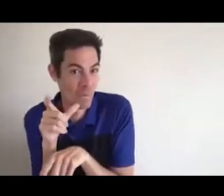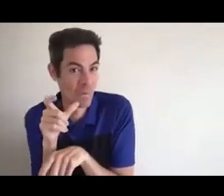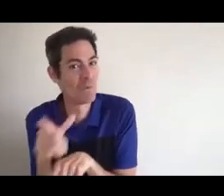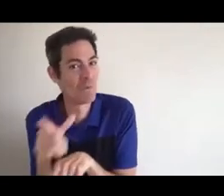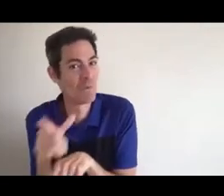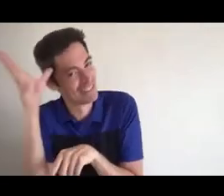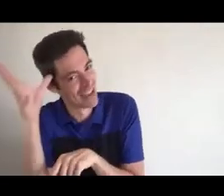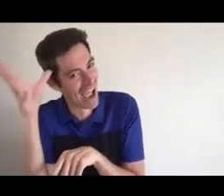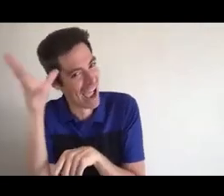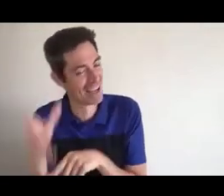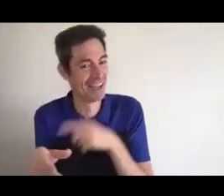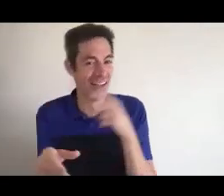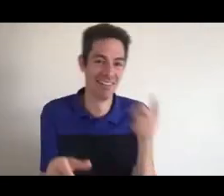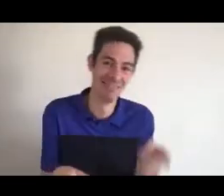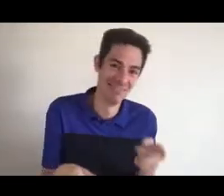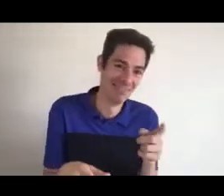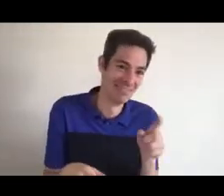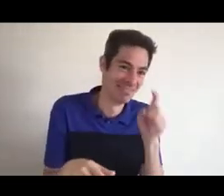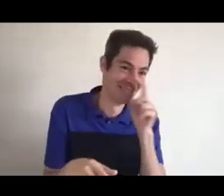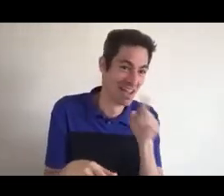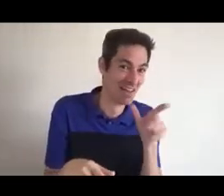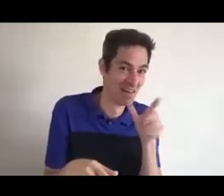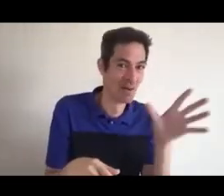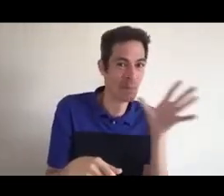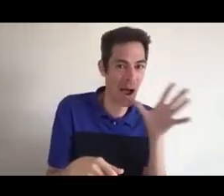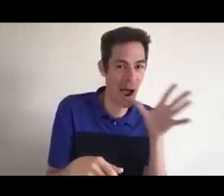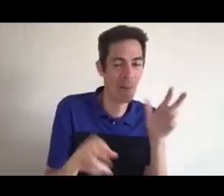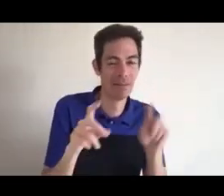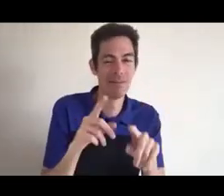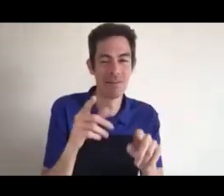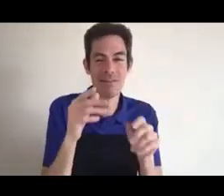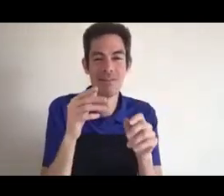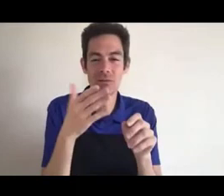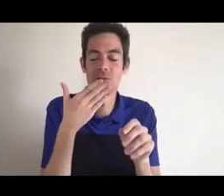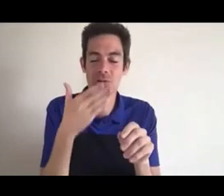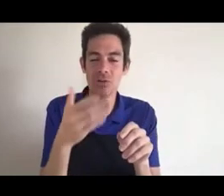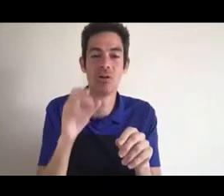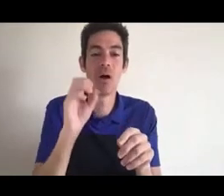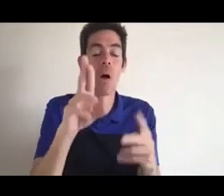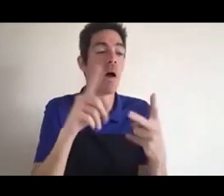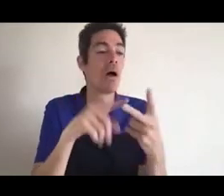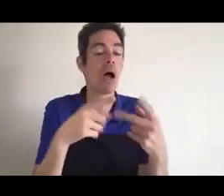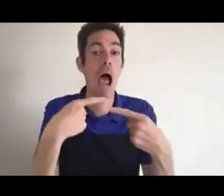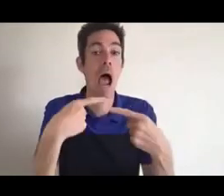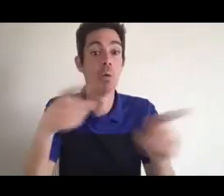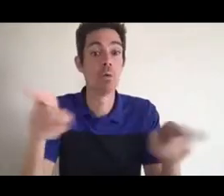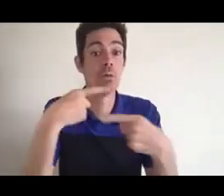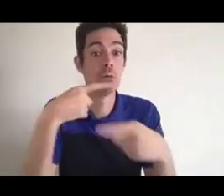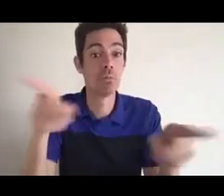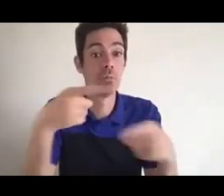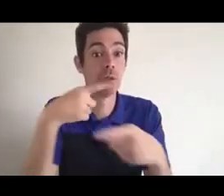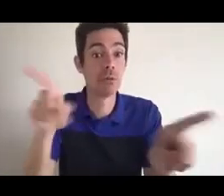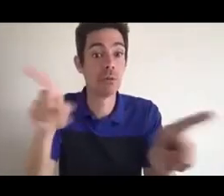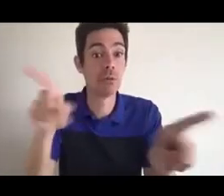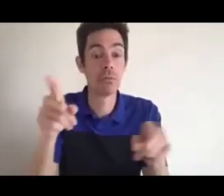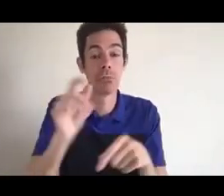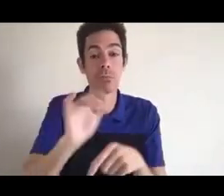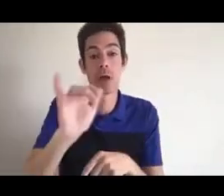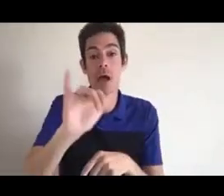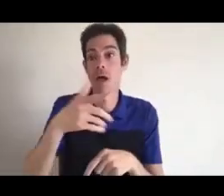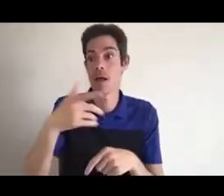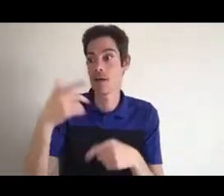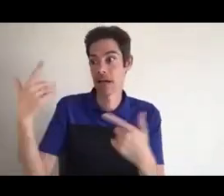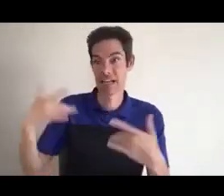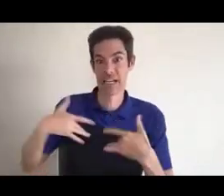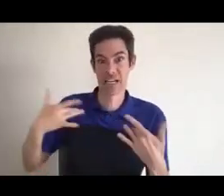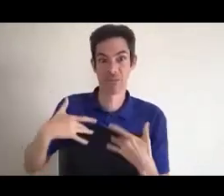like doll, who? Dad. Doll, who? Mom. And that would be good. So, or making an announcement.